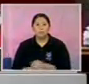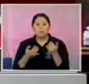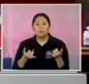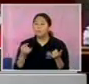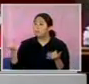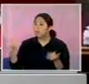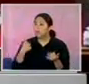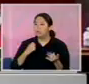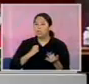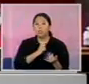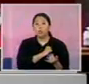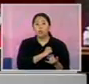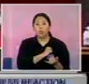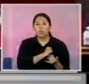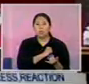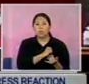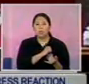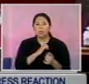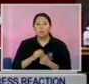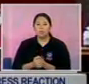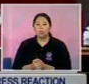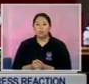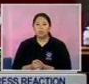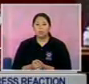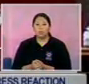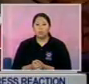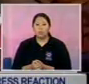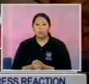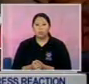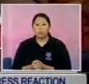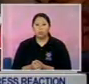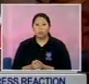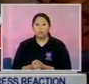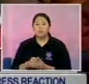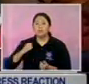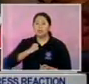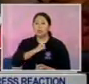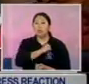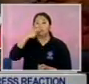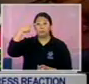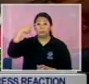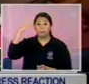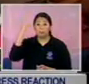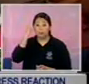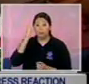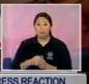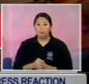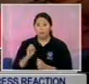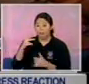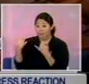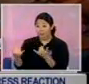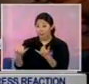The minority floor leader. Thank you, Mr. Presiding Officer. Sir Presiding Officer, if we look at